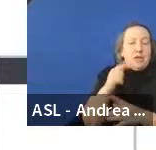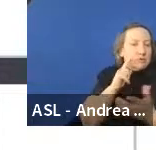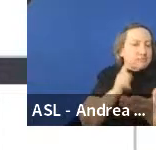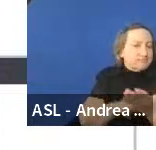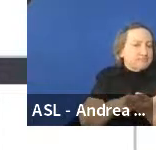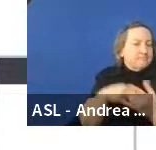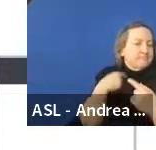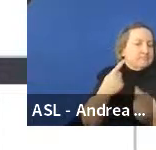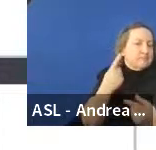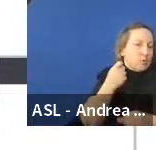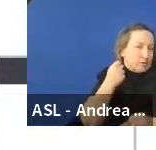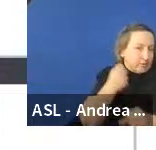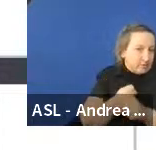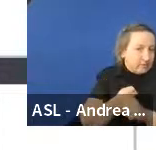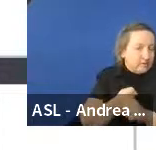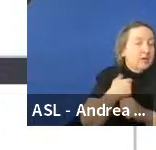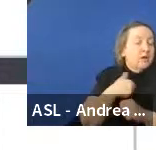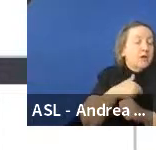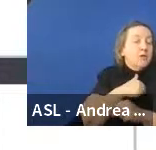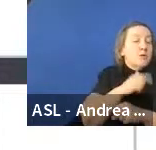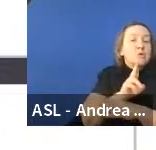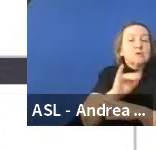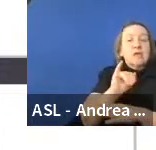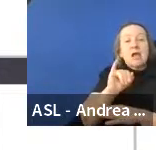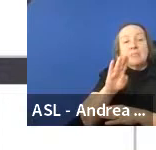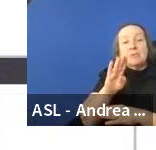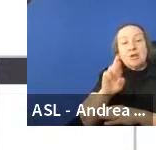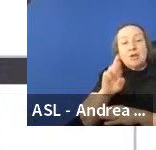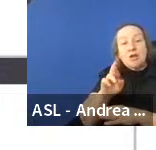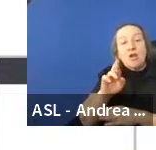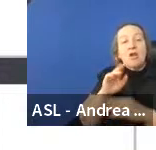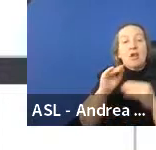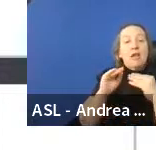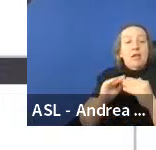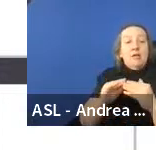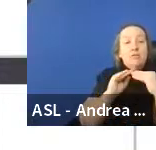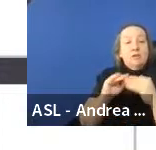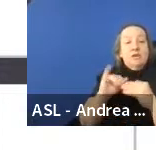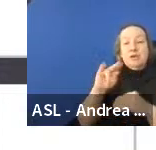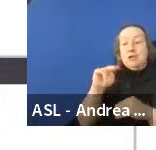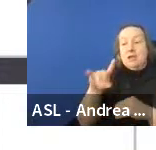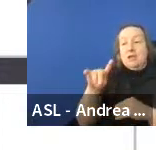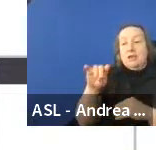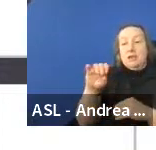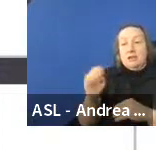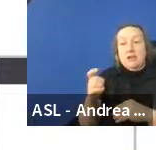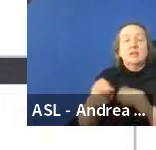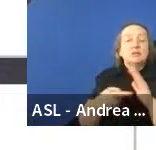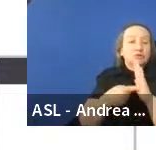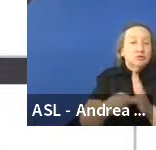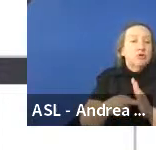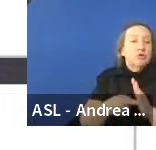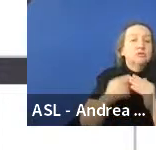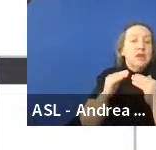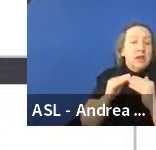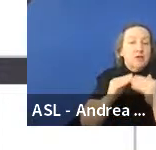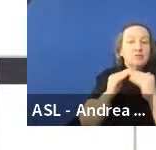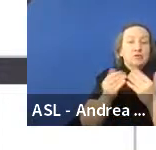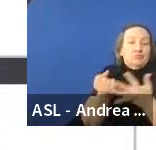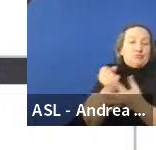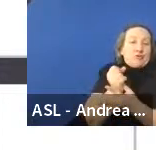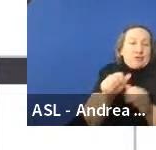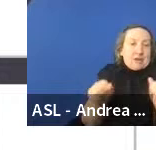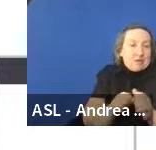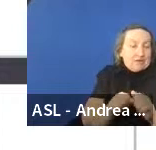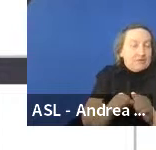year. We will be using the IBR Equity Index, which identifies equity priority areas, so that we can really home